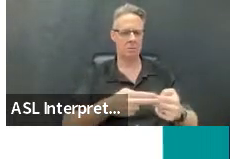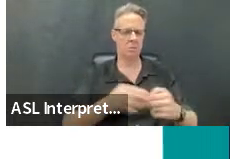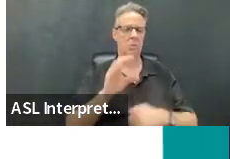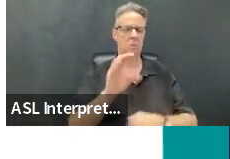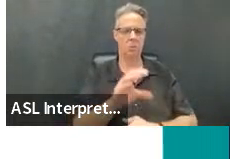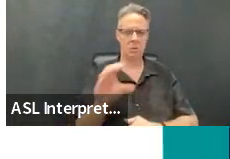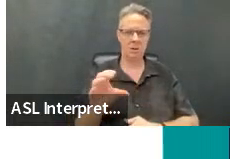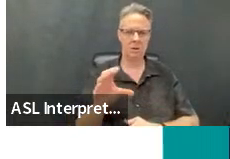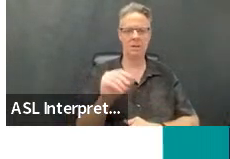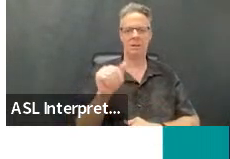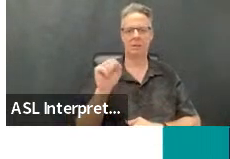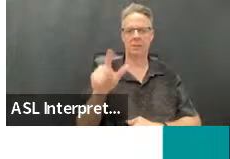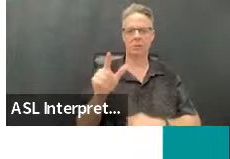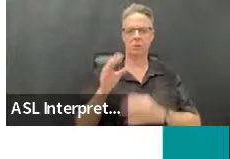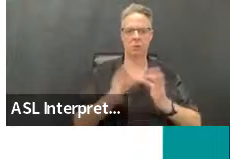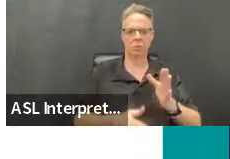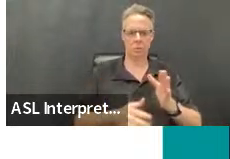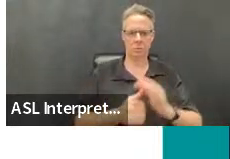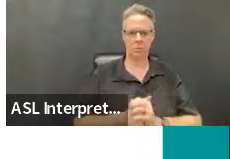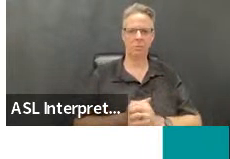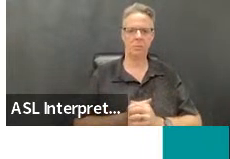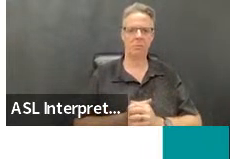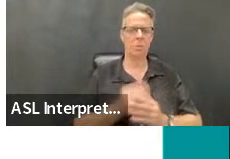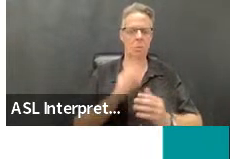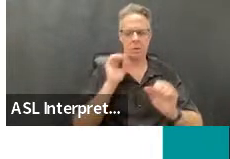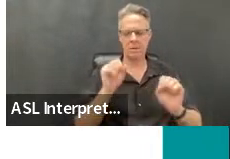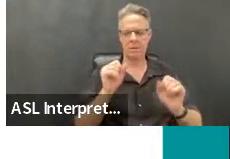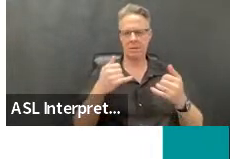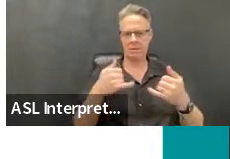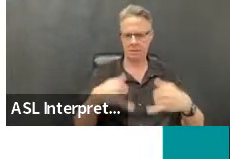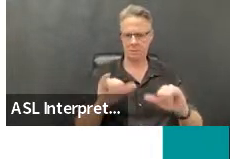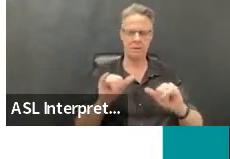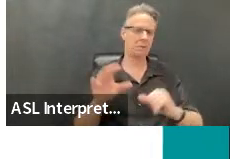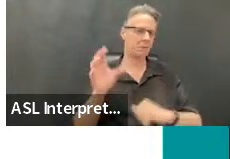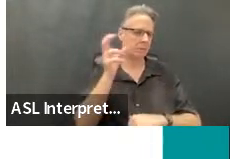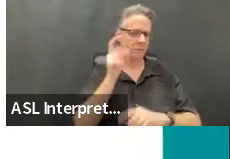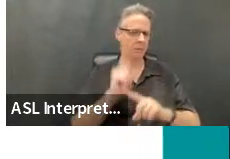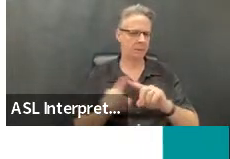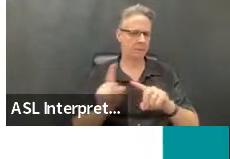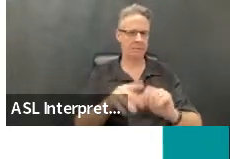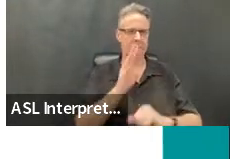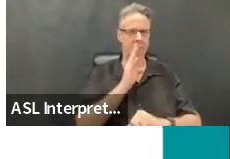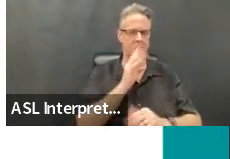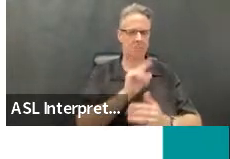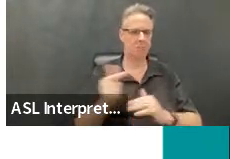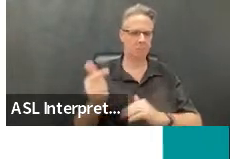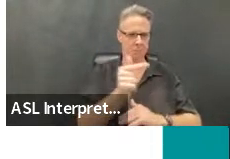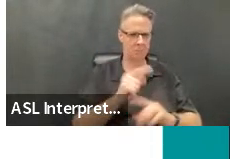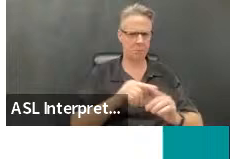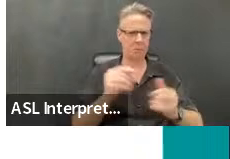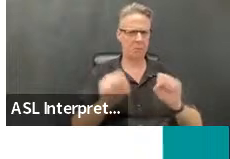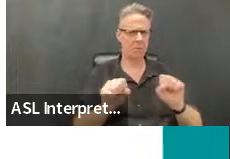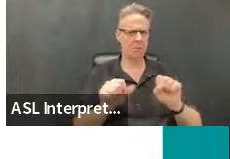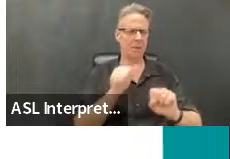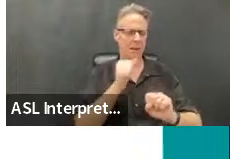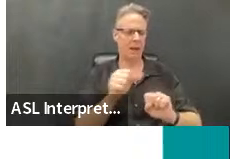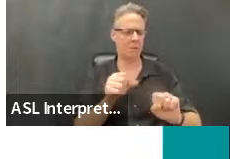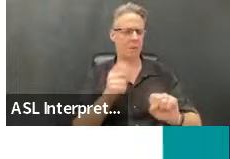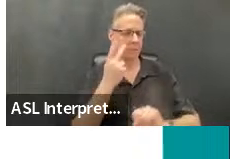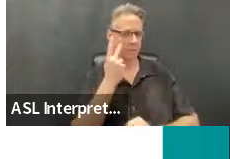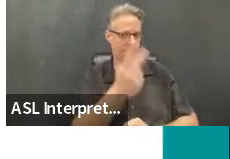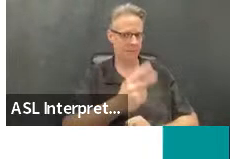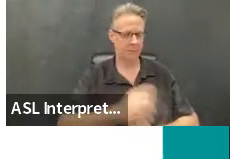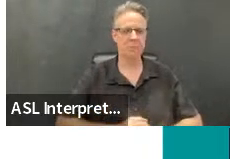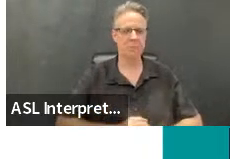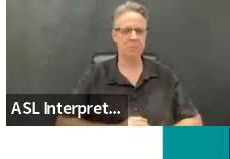captioning, and the ASL interpreter. You will still be able to hear different people speaking, but may not see them. Next